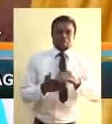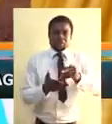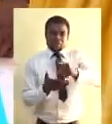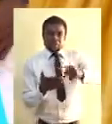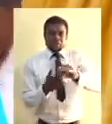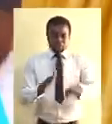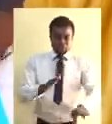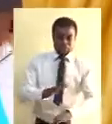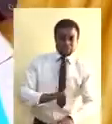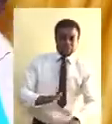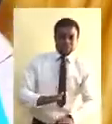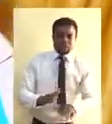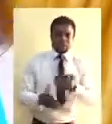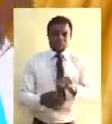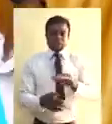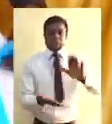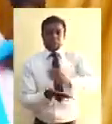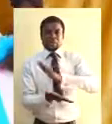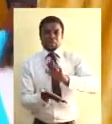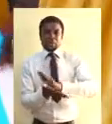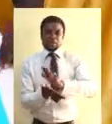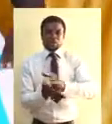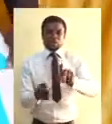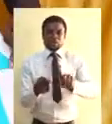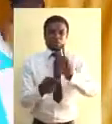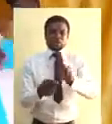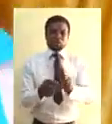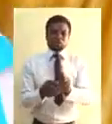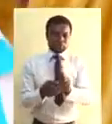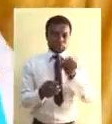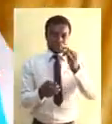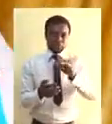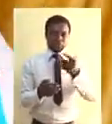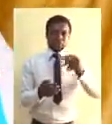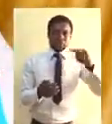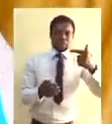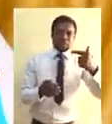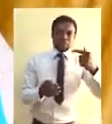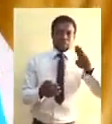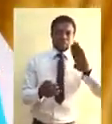been folded. That is the down part of the bag.